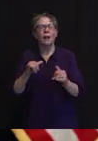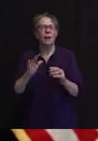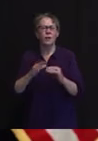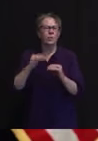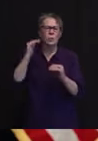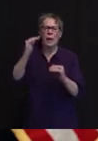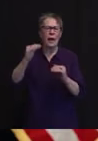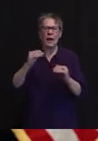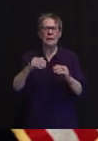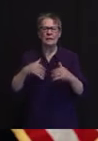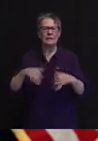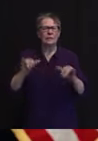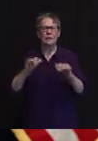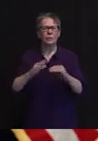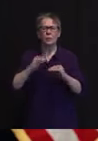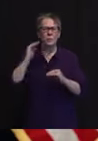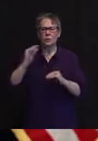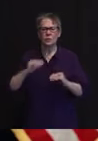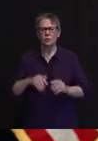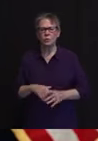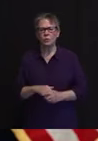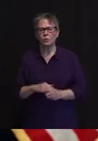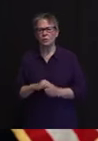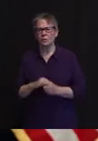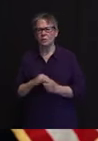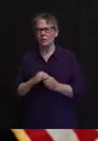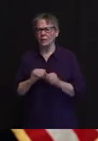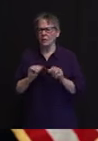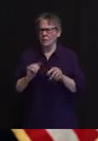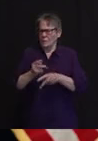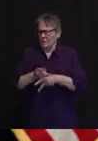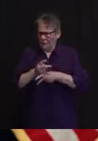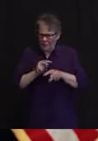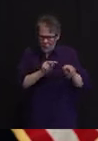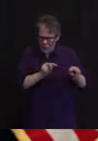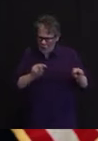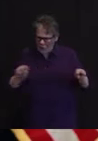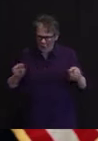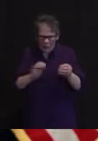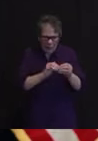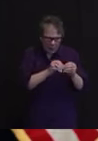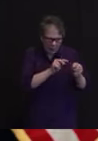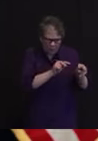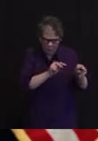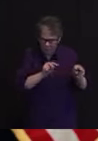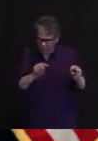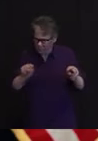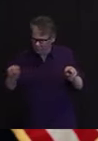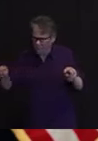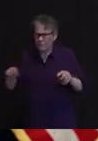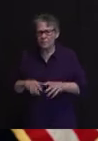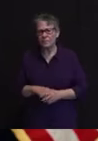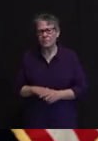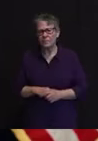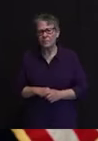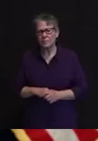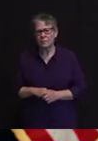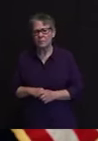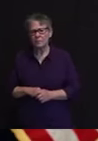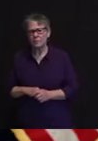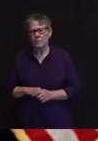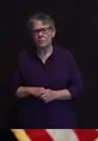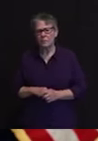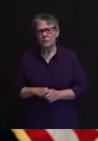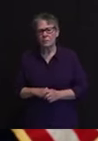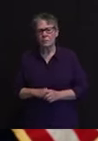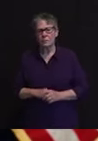Judy's last, one for Judy and one for Ed. Judy's last points on this directive that went out around the state. I mean, I